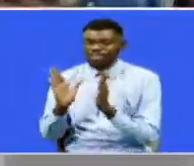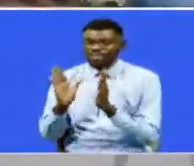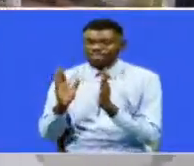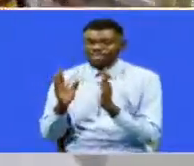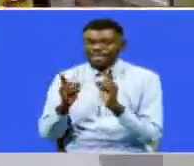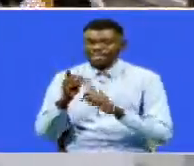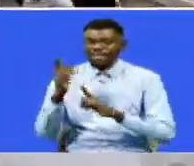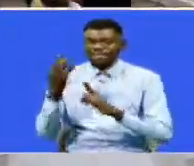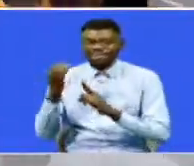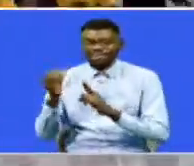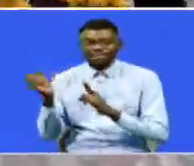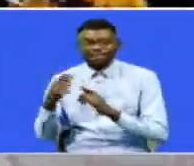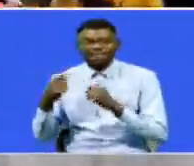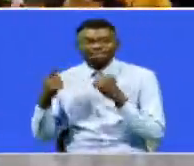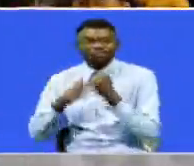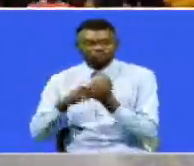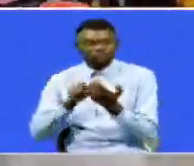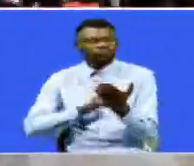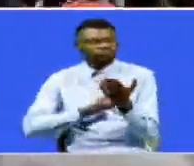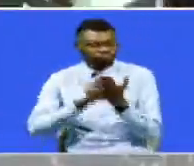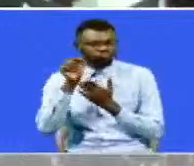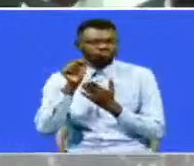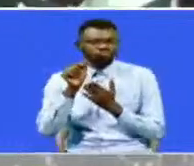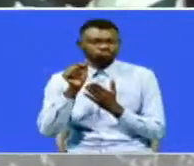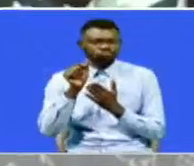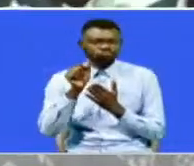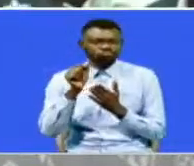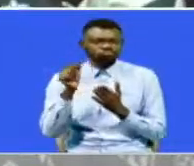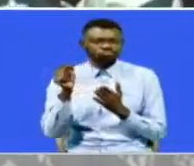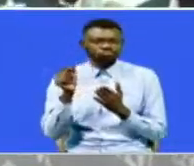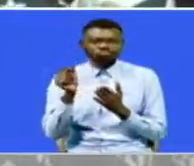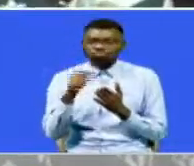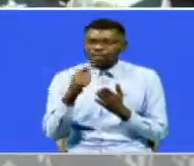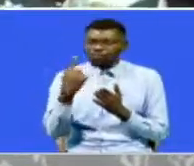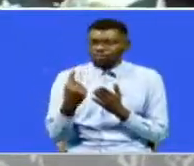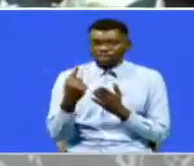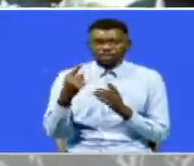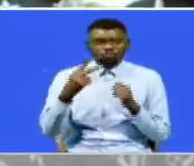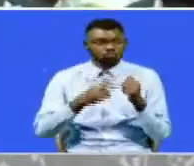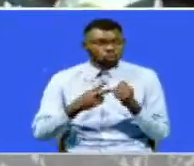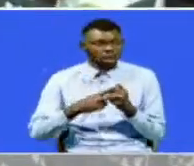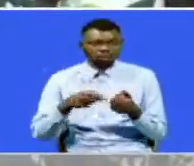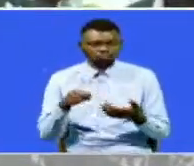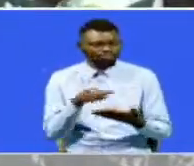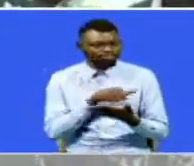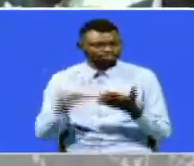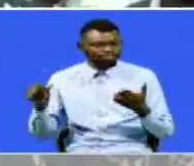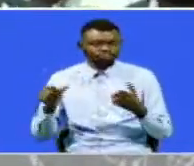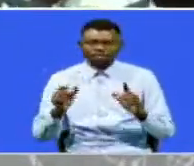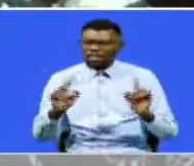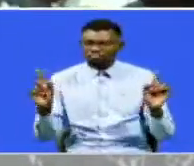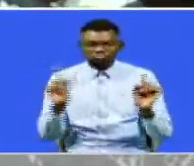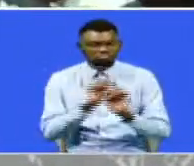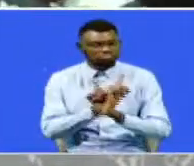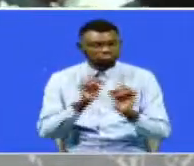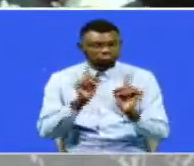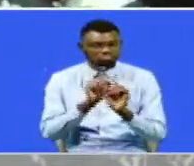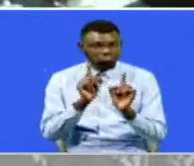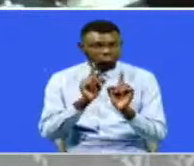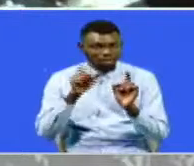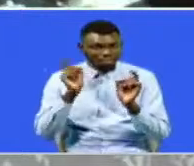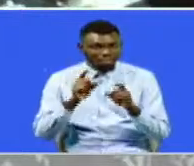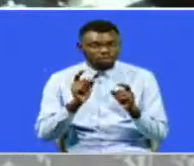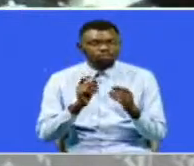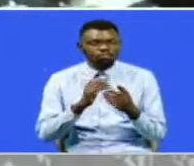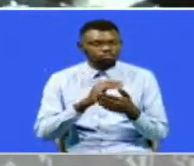June 30 to be printed by July 1, 2022. You cannot be disqualified unless or until you exhaust